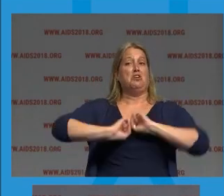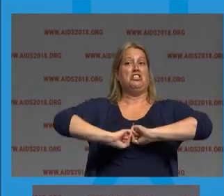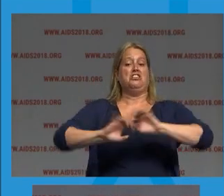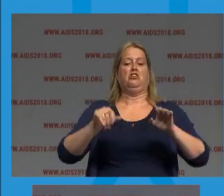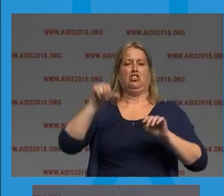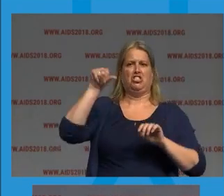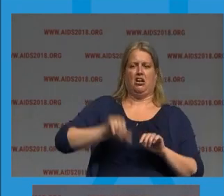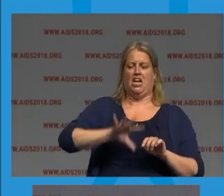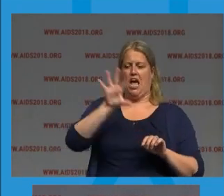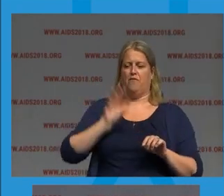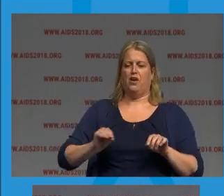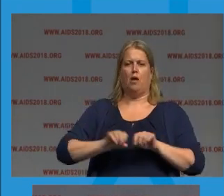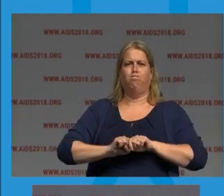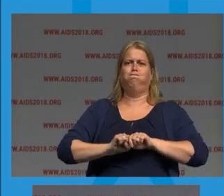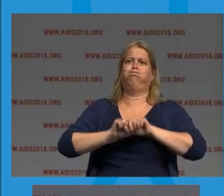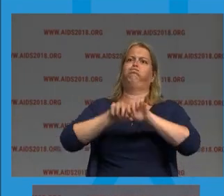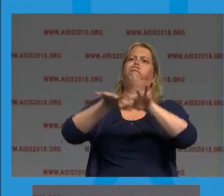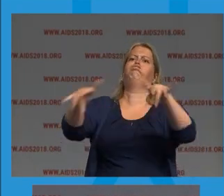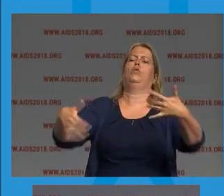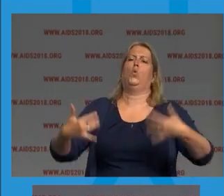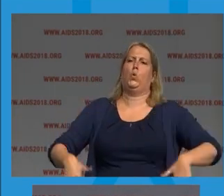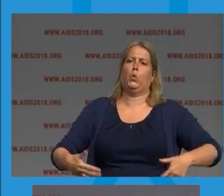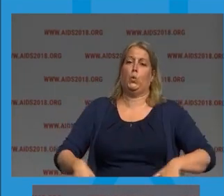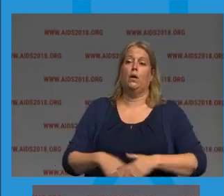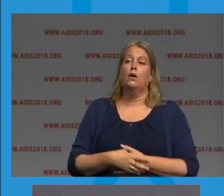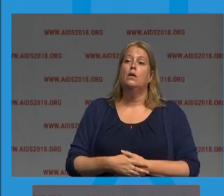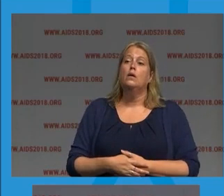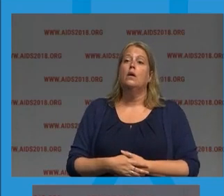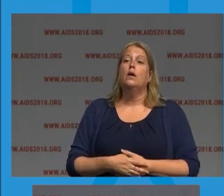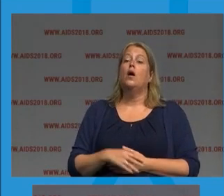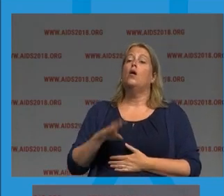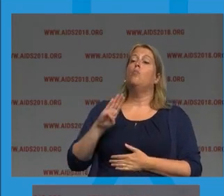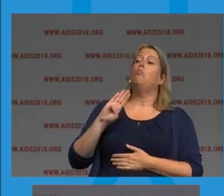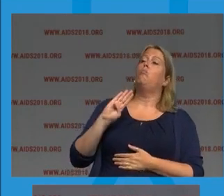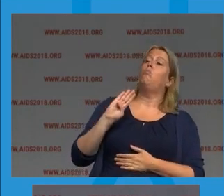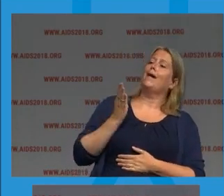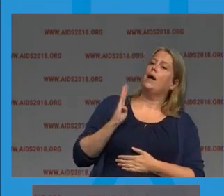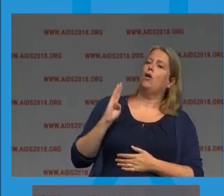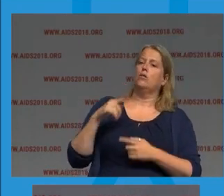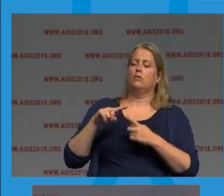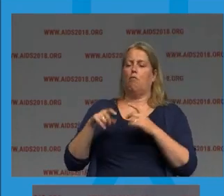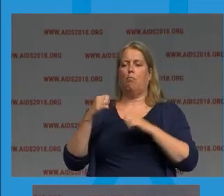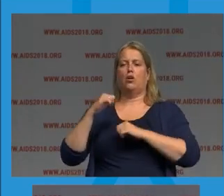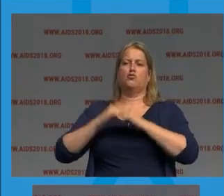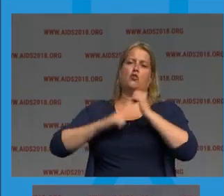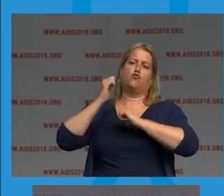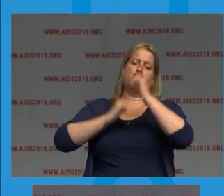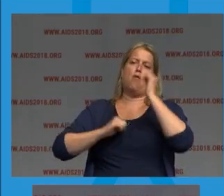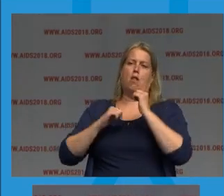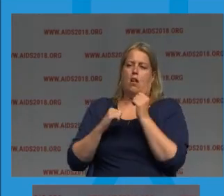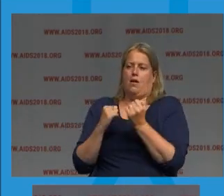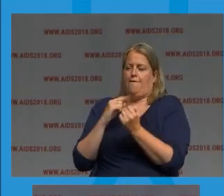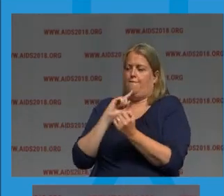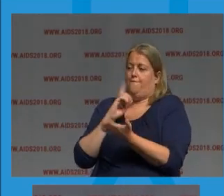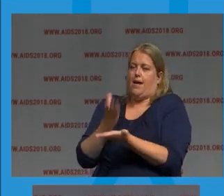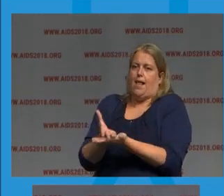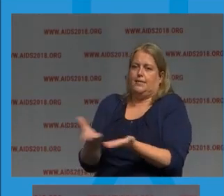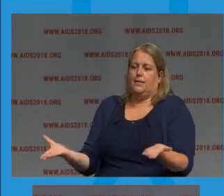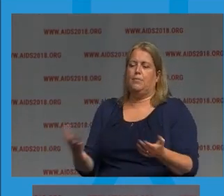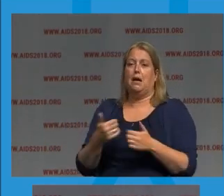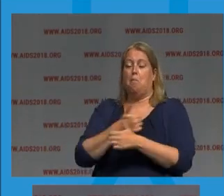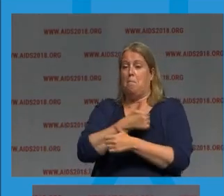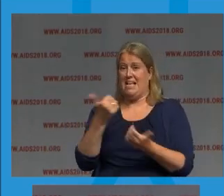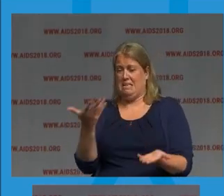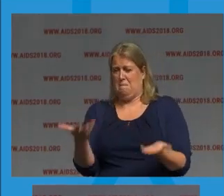Southern Africa is stark, is driven by both sort of biological and structural realities. But the best estimates now are that